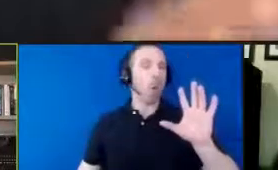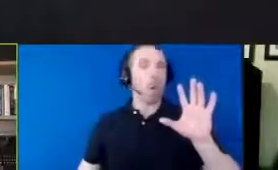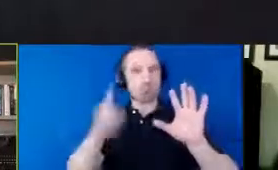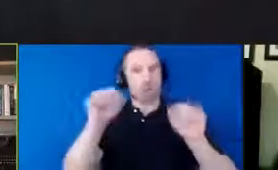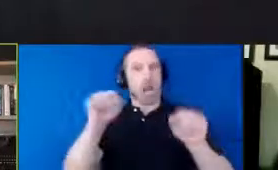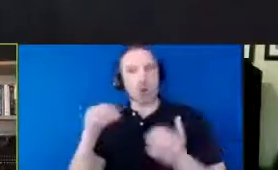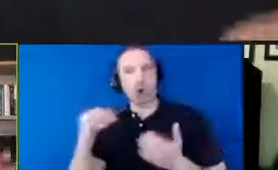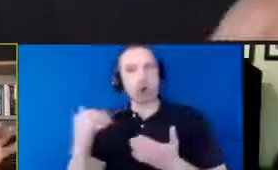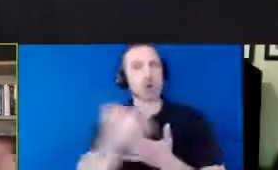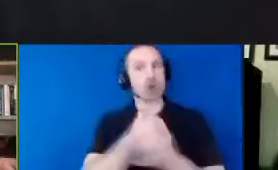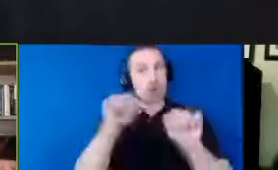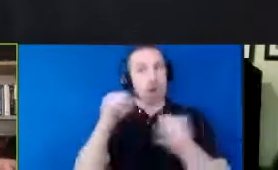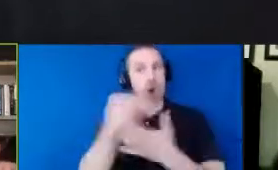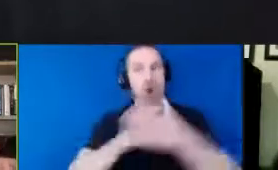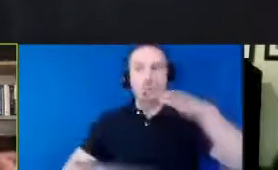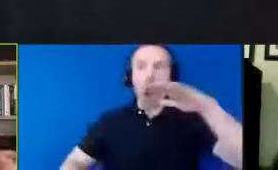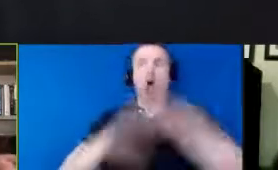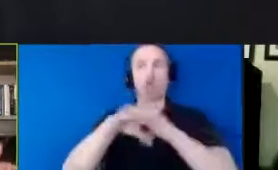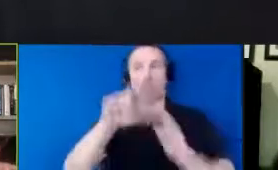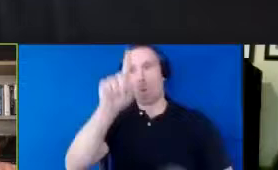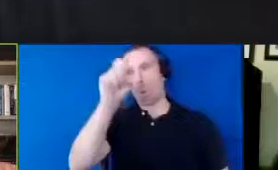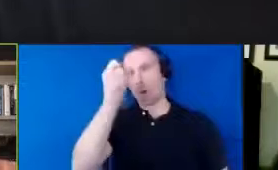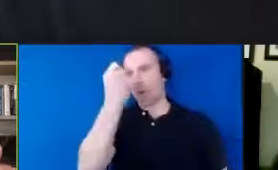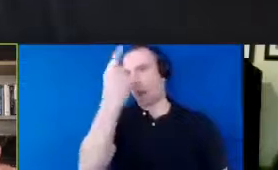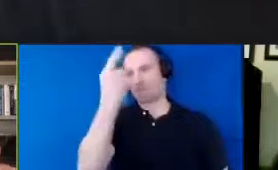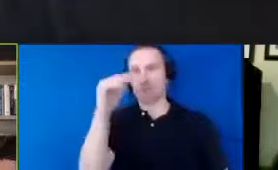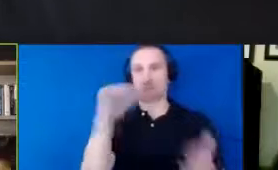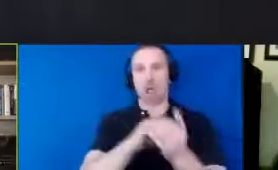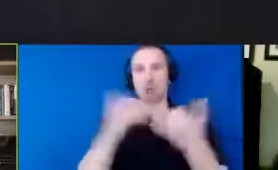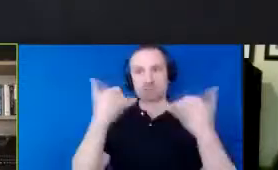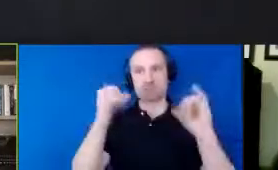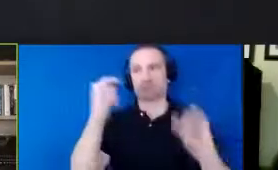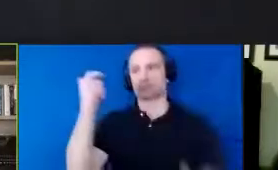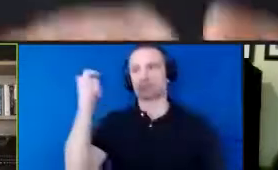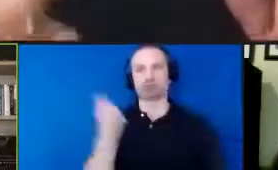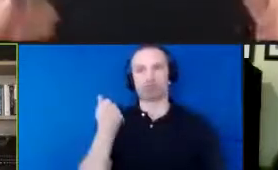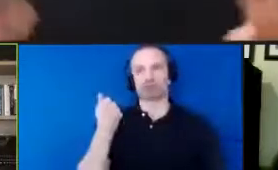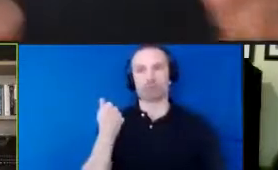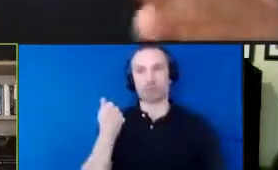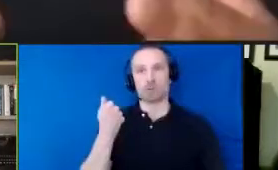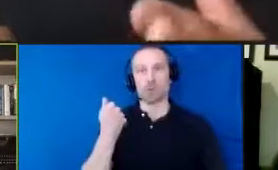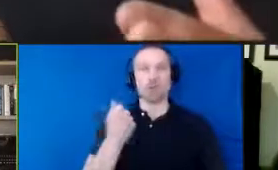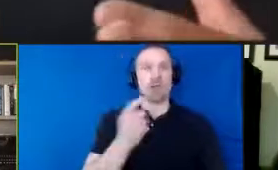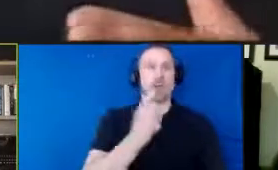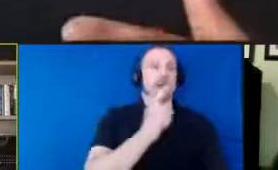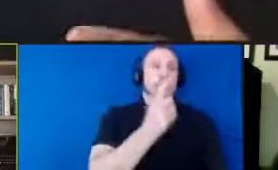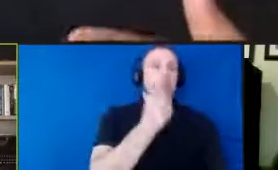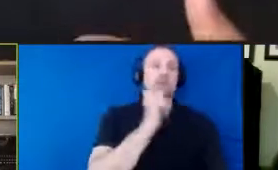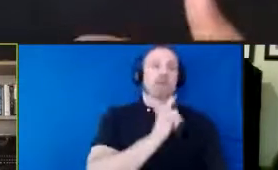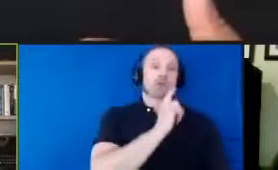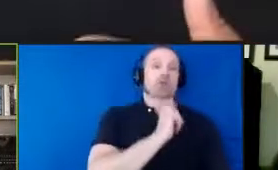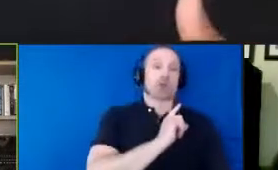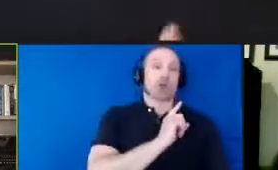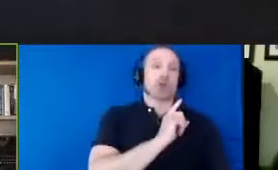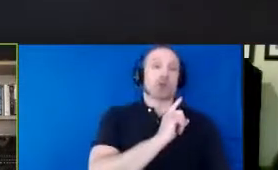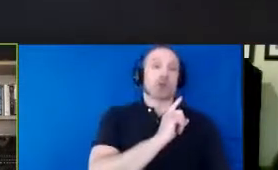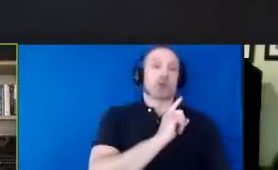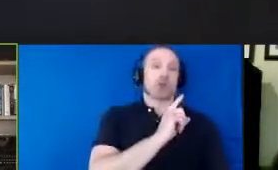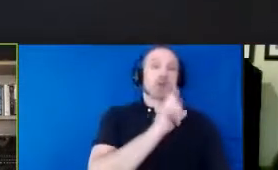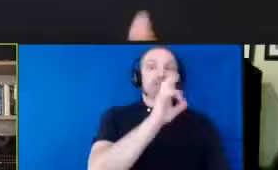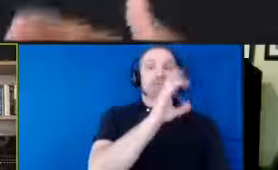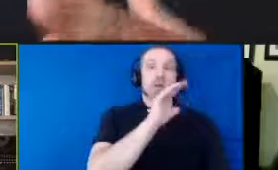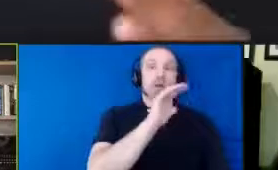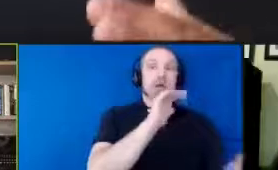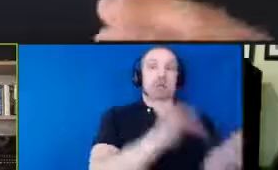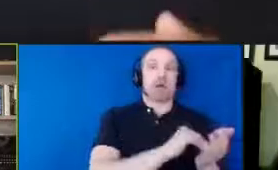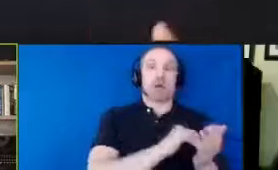single people get $1,400. Single parents will get that up to $111,000,